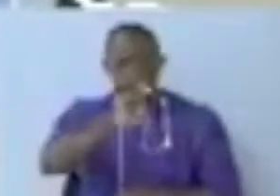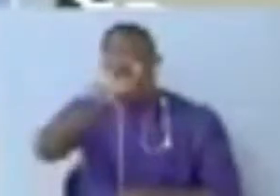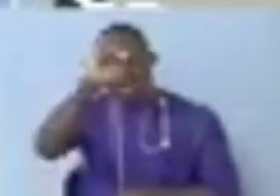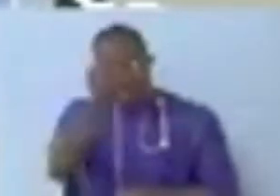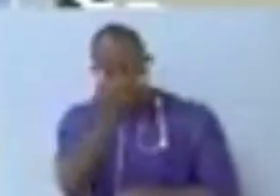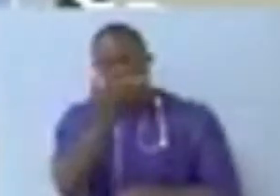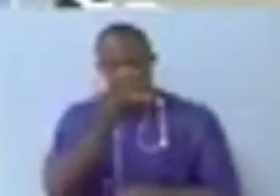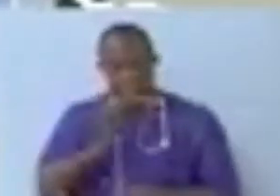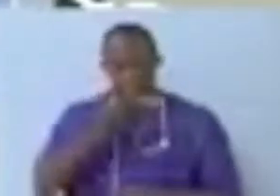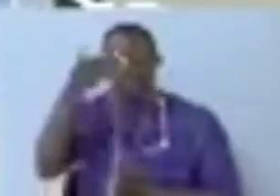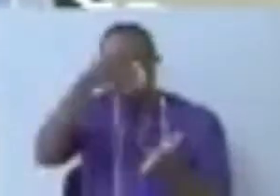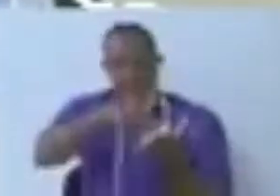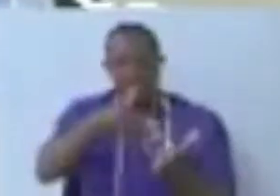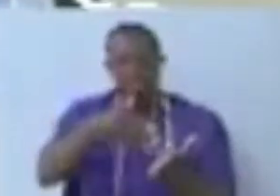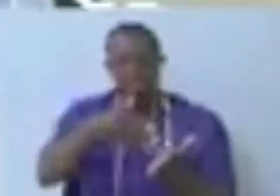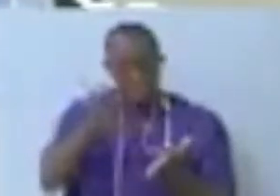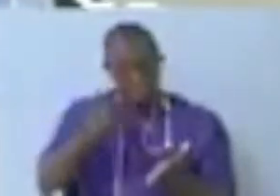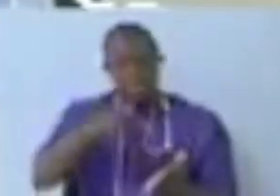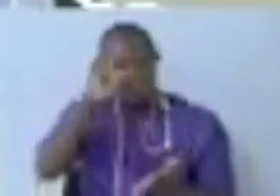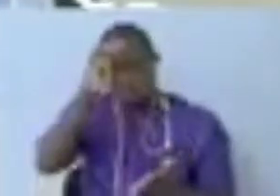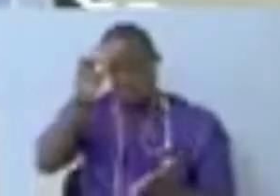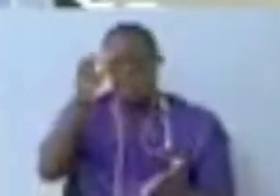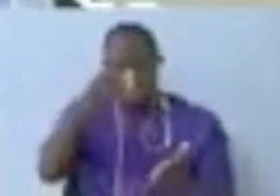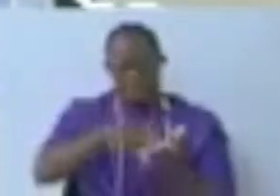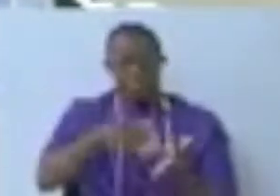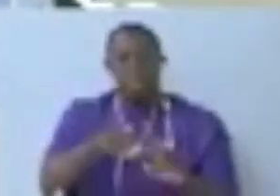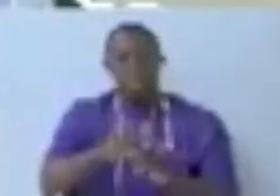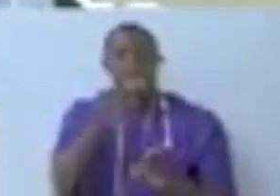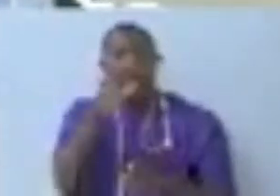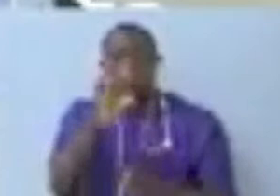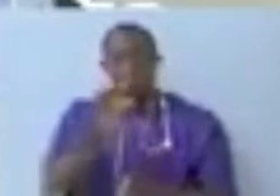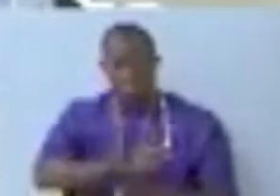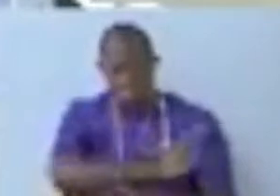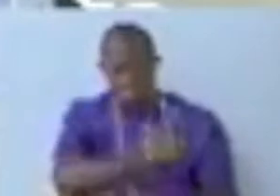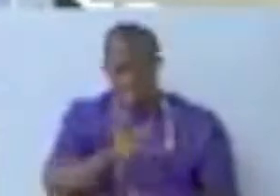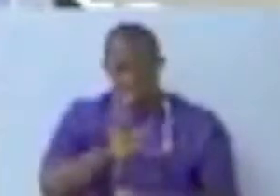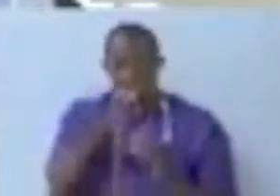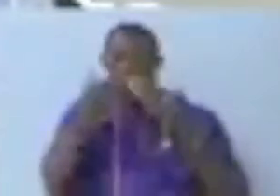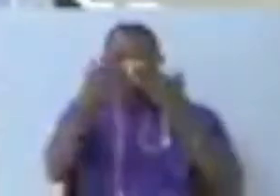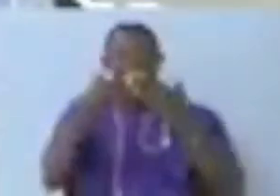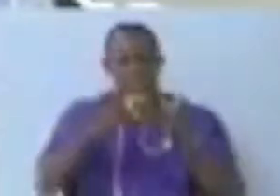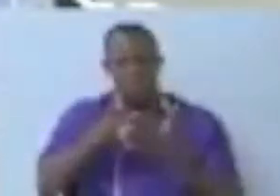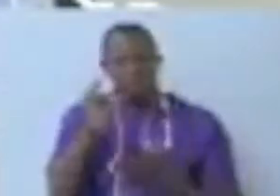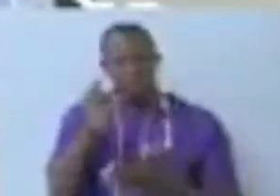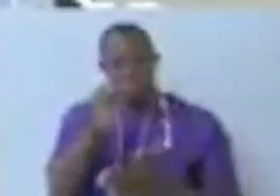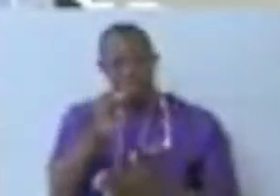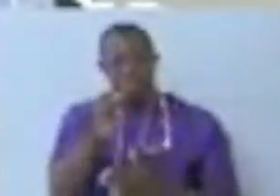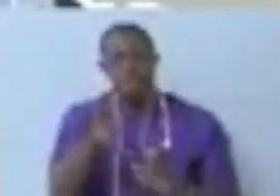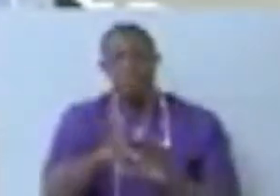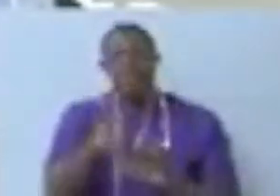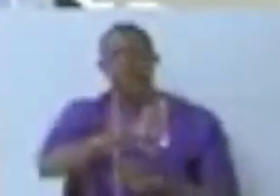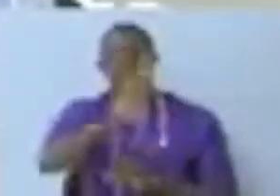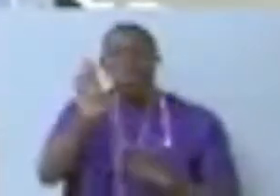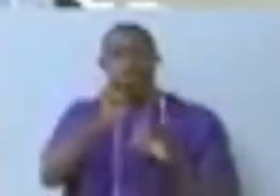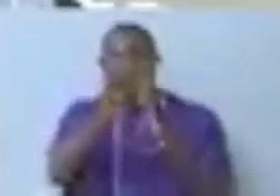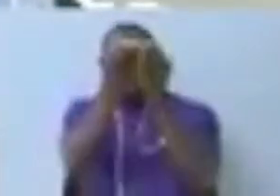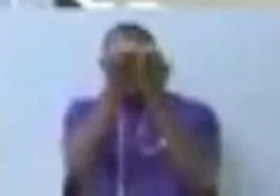they came. But as far as they told me that, not to waste time,